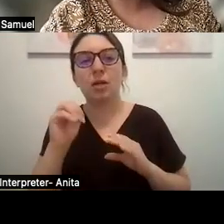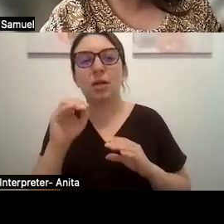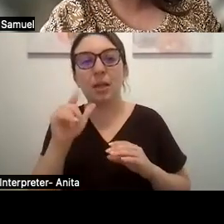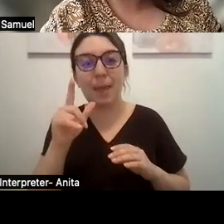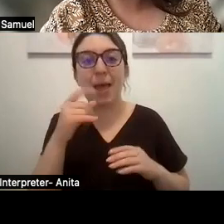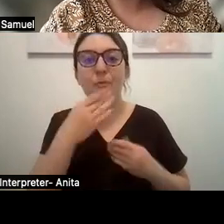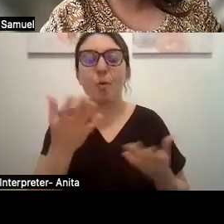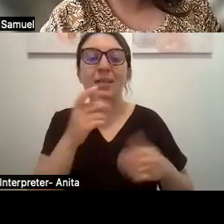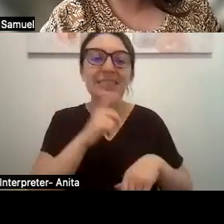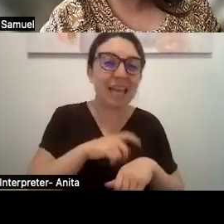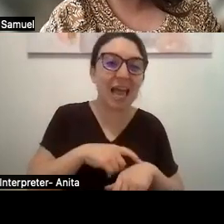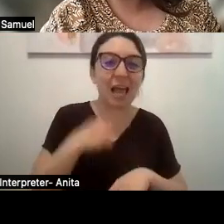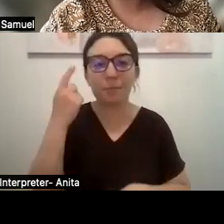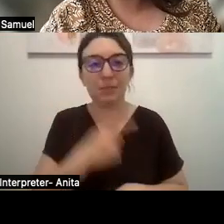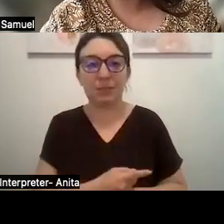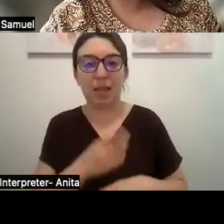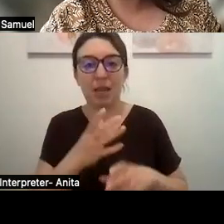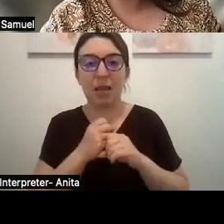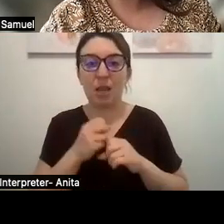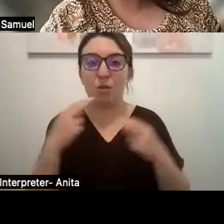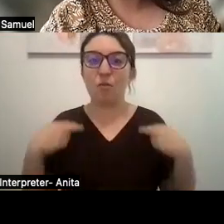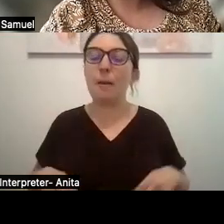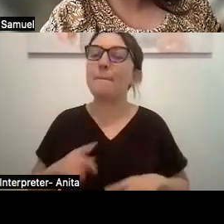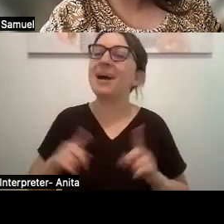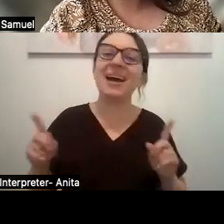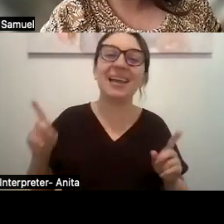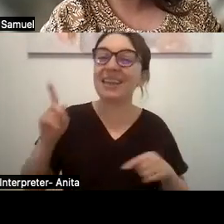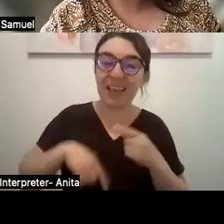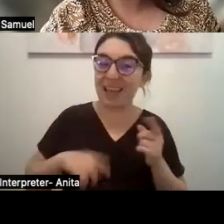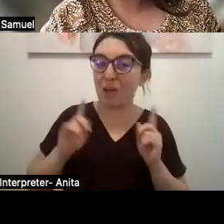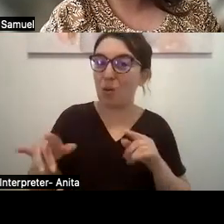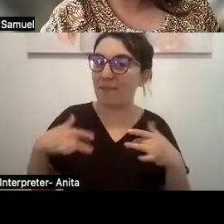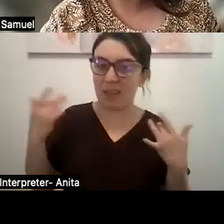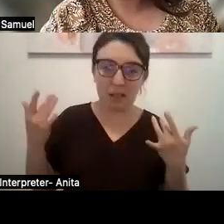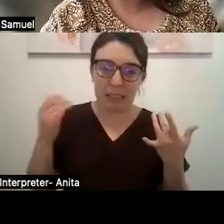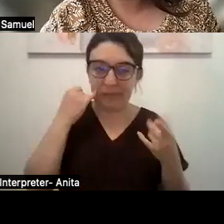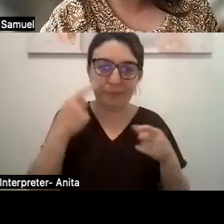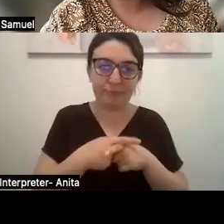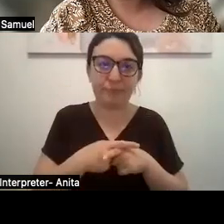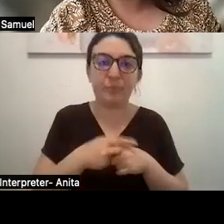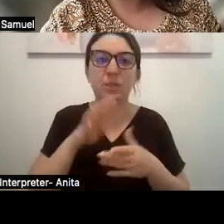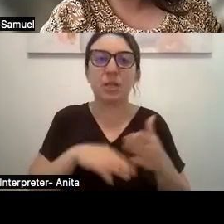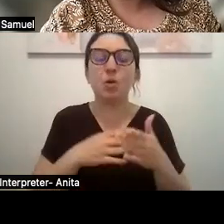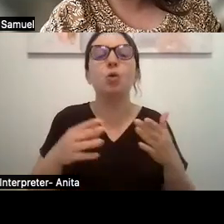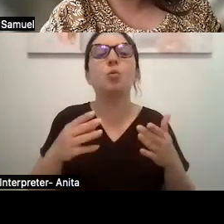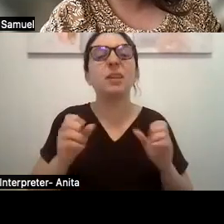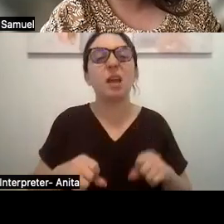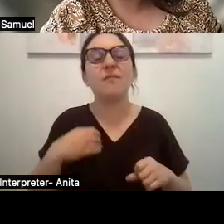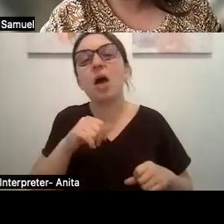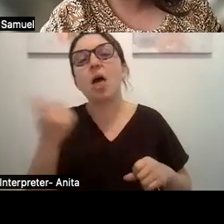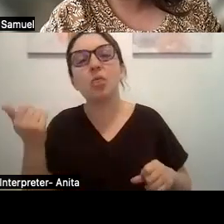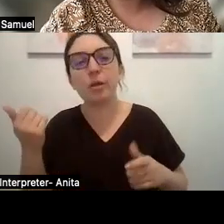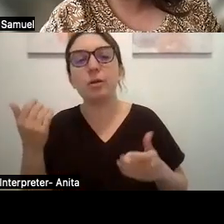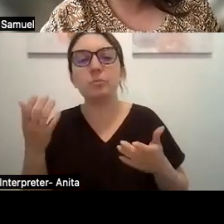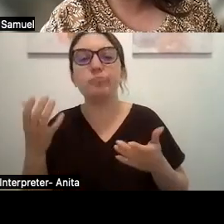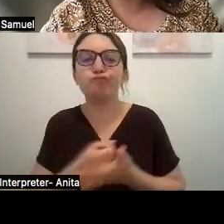and a date, and you can come in and get the uniform. But if you are unable to go to that event specifically, we'll make sure we have other opportunities